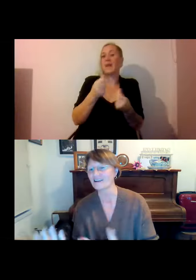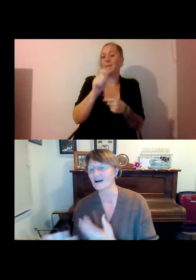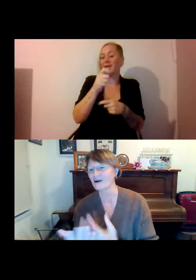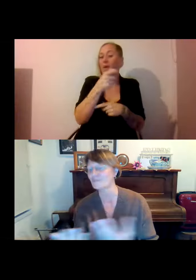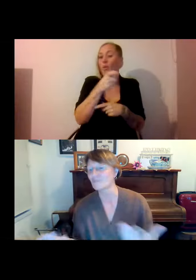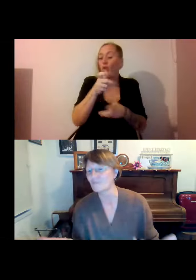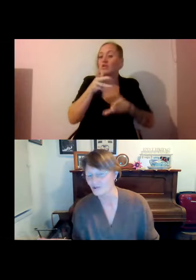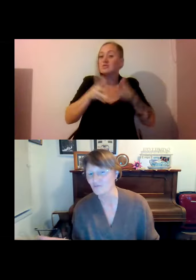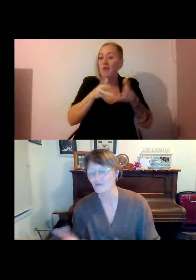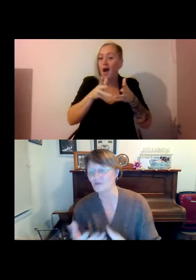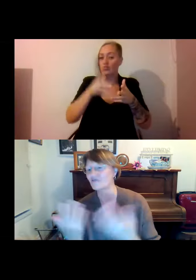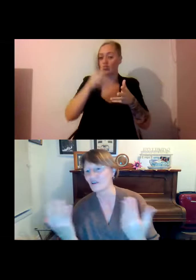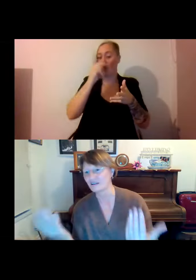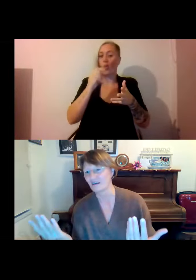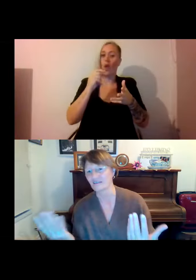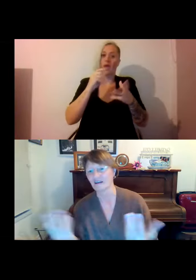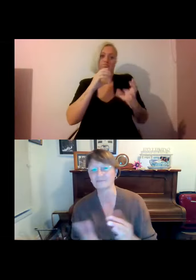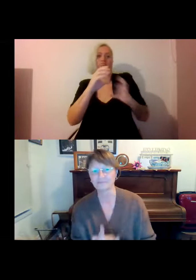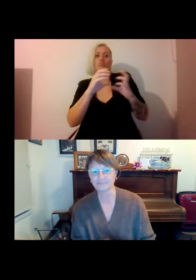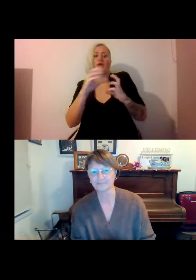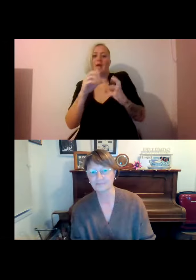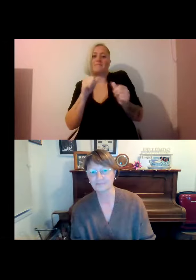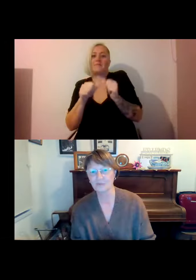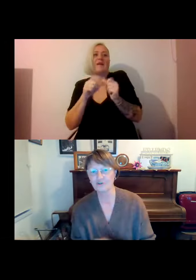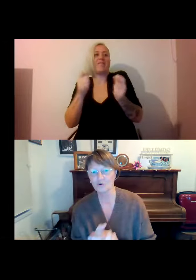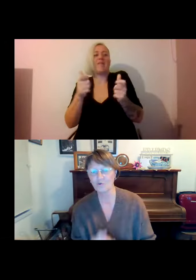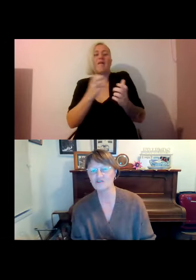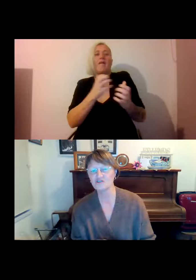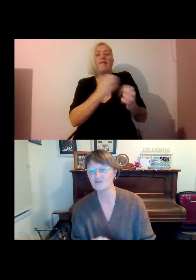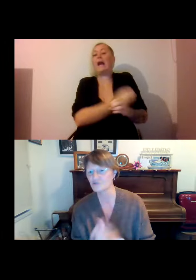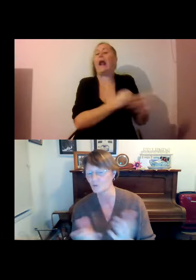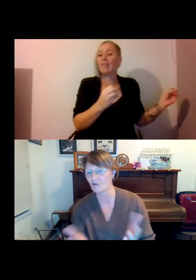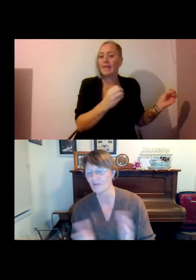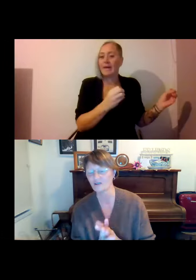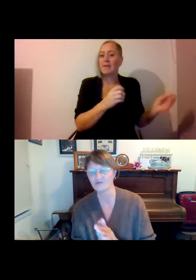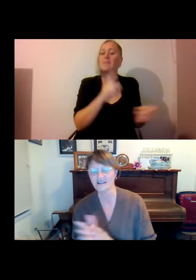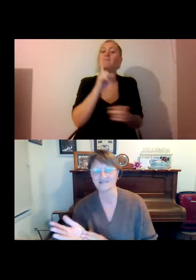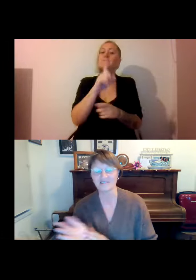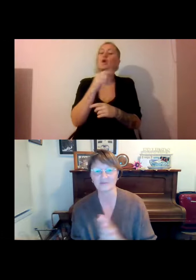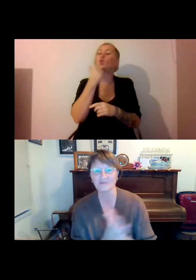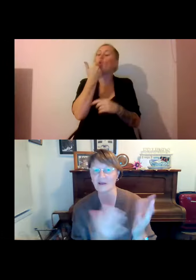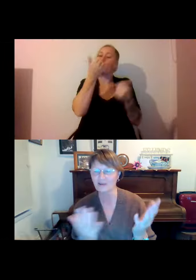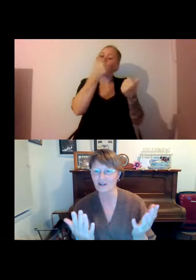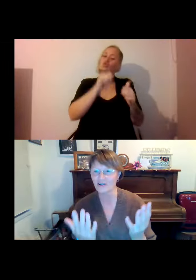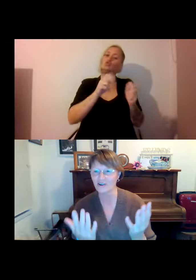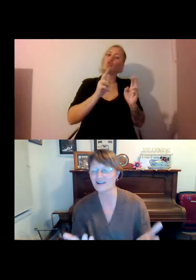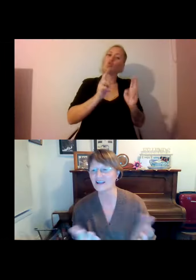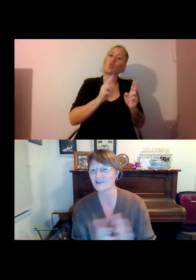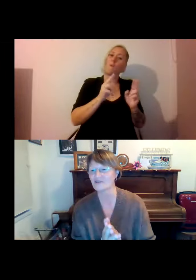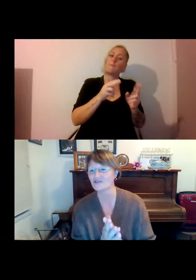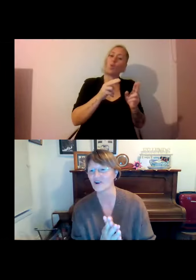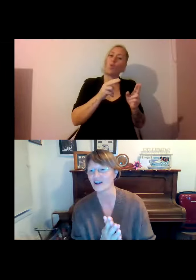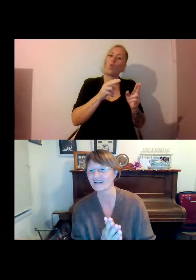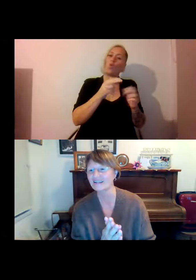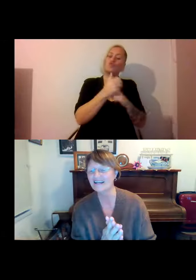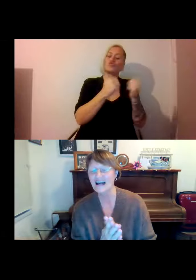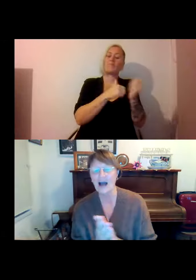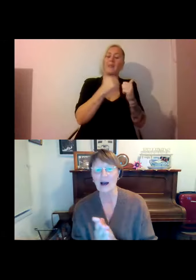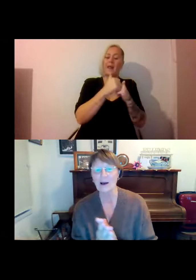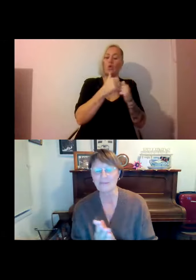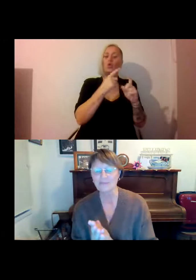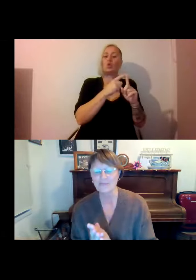communicate much more than if you had nothing. But you always use normal grammatical sentences. When people are learning keyword signing,